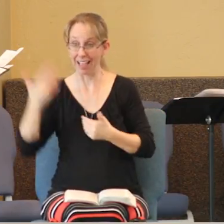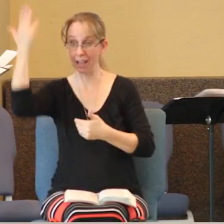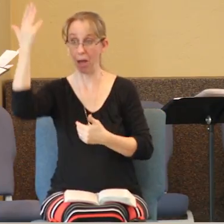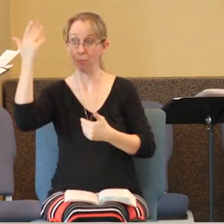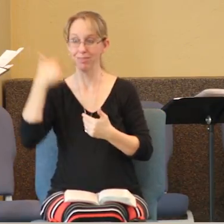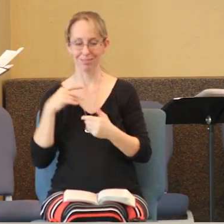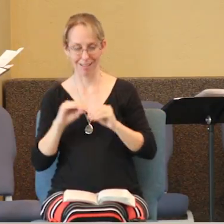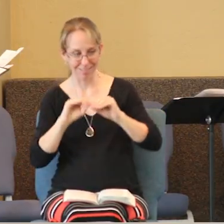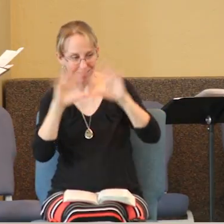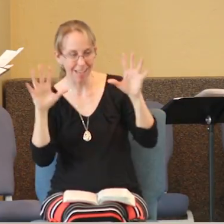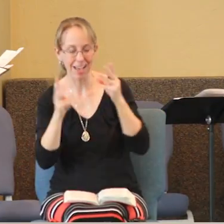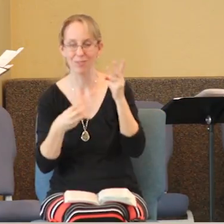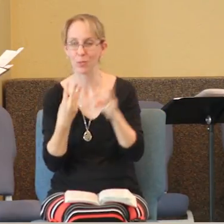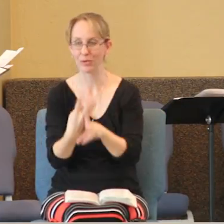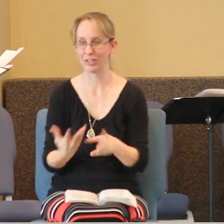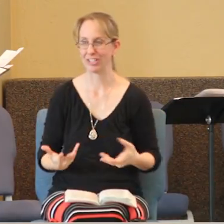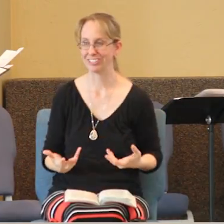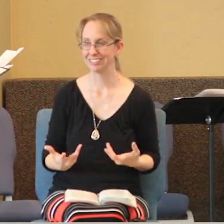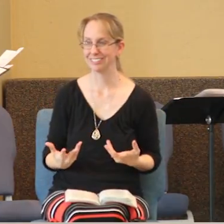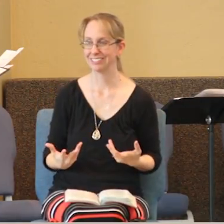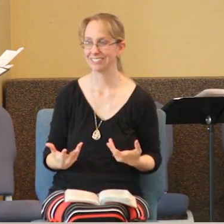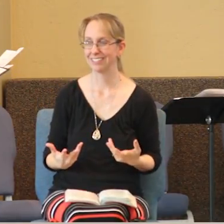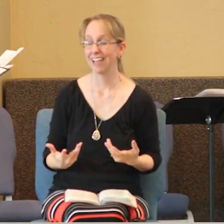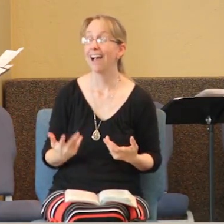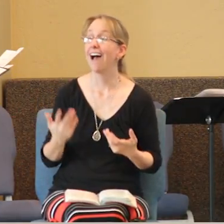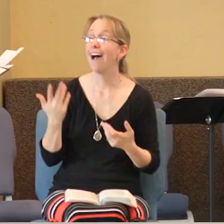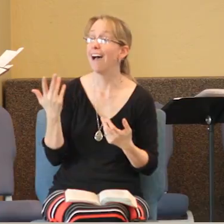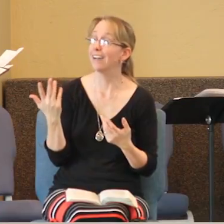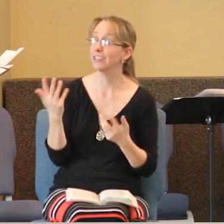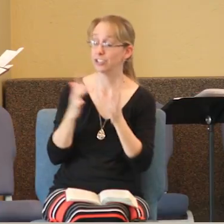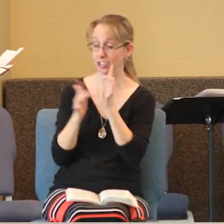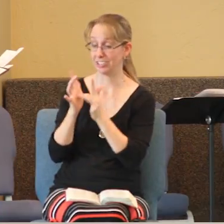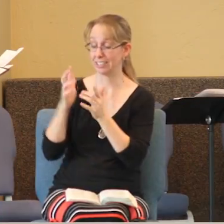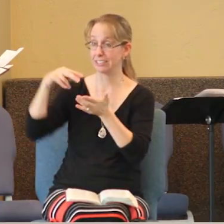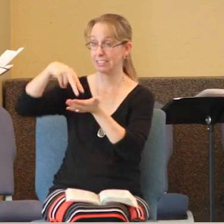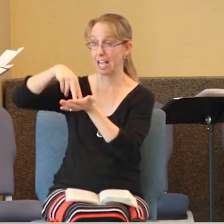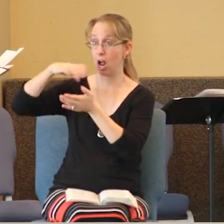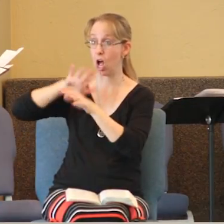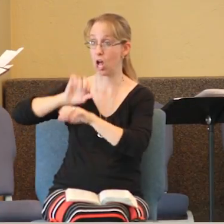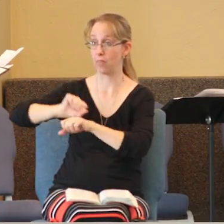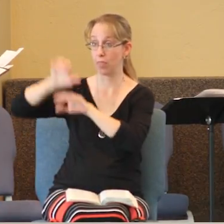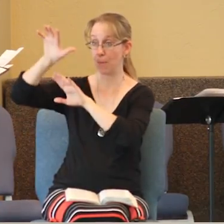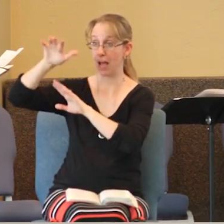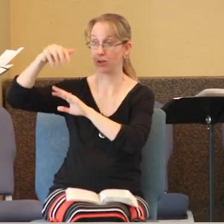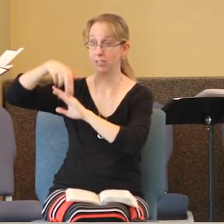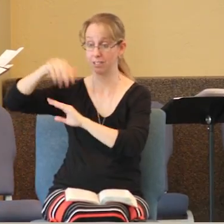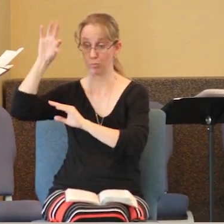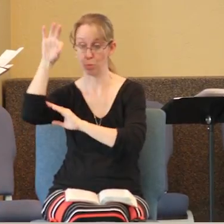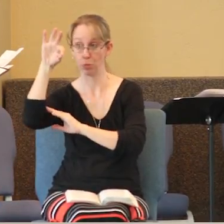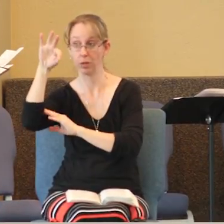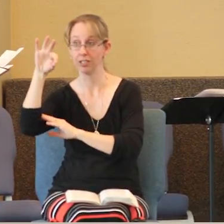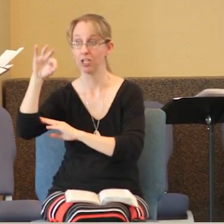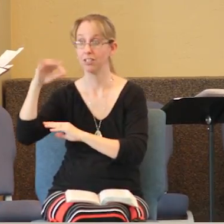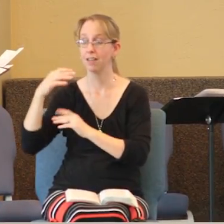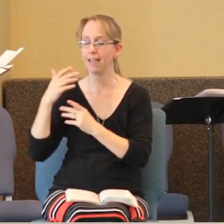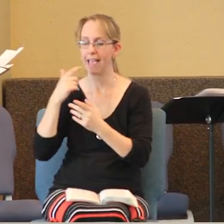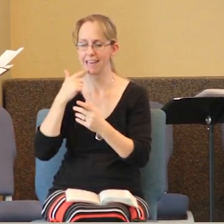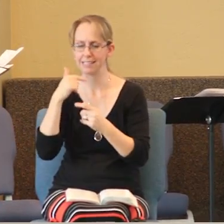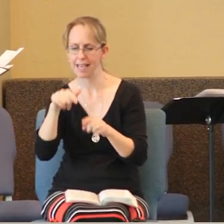light of the world. And Jesus, as He's teaching on the Sermon on the Mount, through the Sermon on the Mount, He